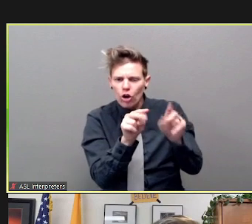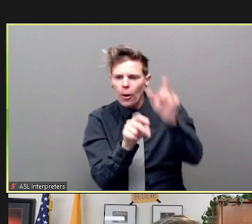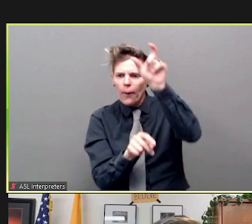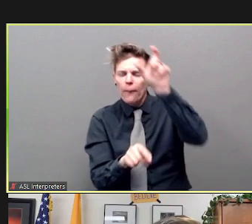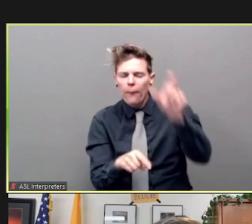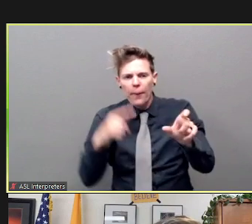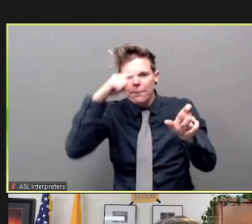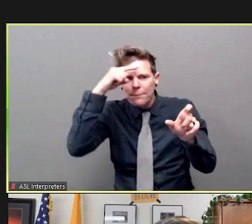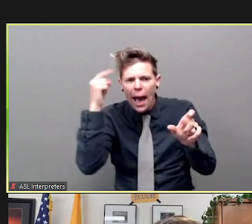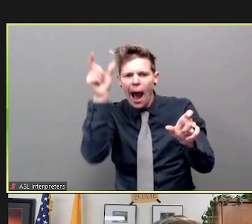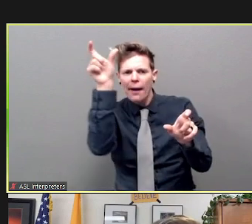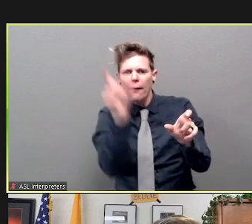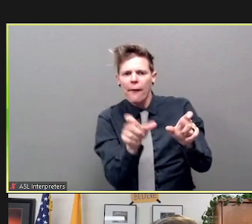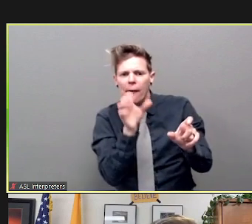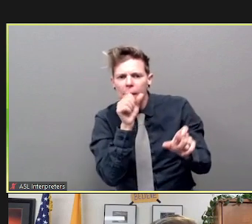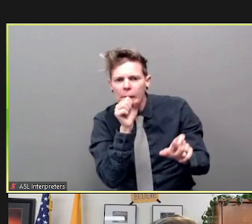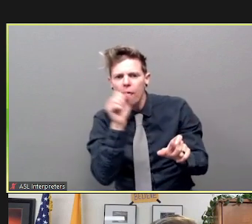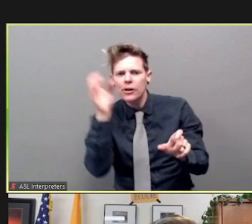black is